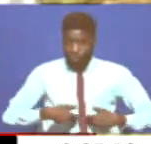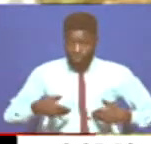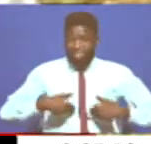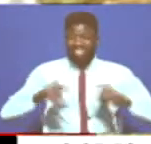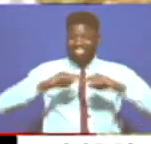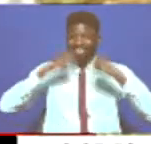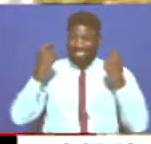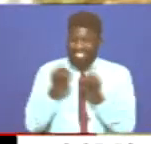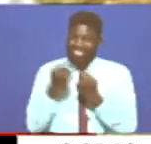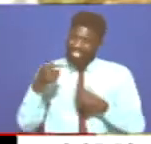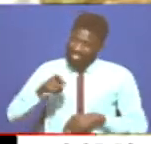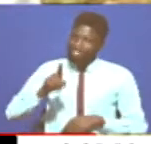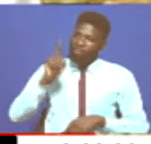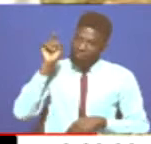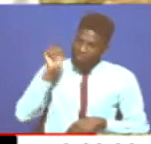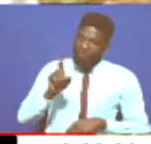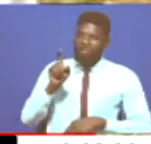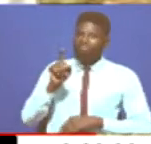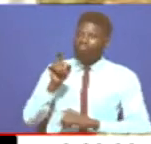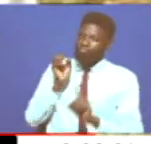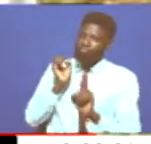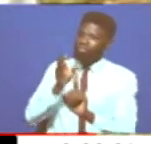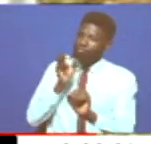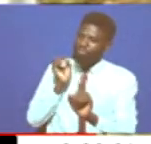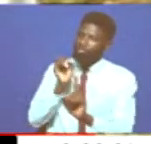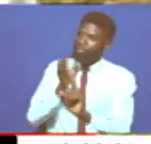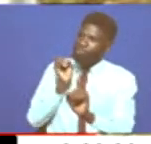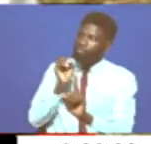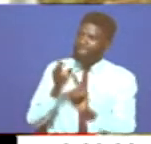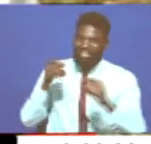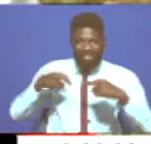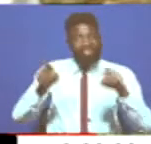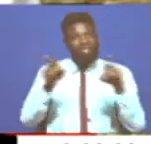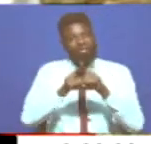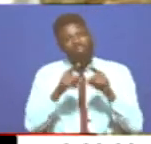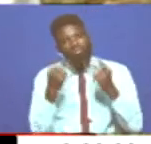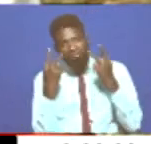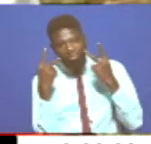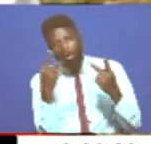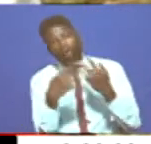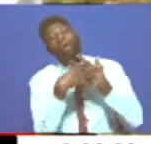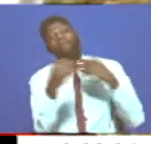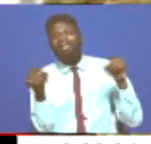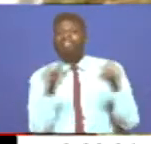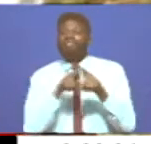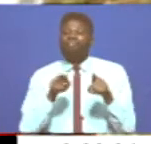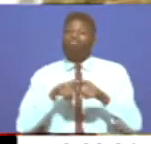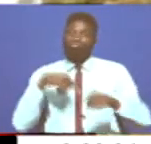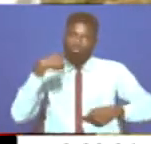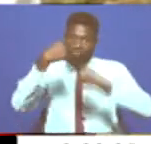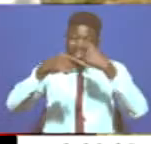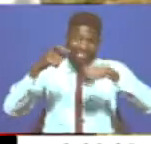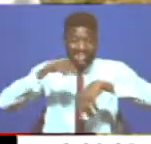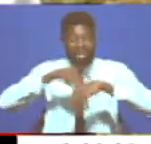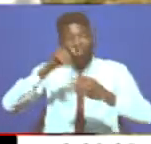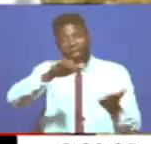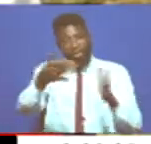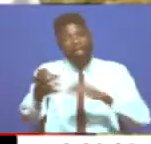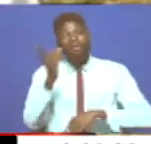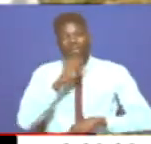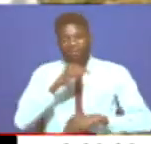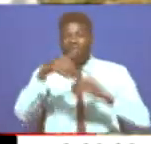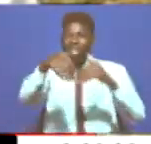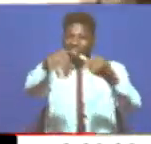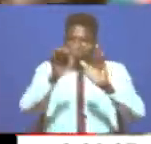lazima waelezwe. Hata wenyewe wanafuata tu mtindo hiyo hiyo. Ya kwamba tukikufa ni hivi nataka